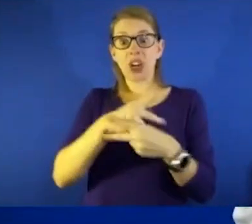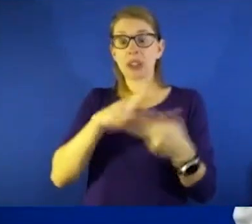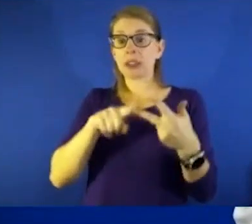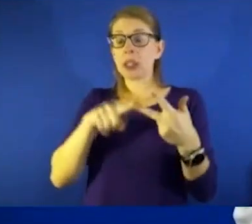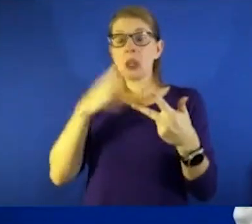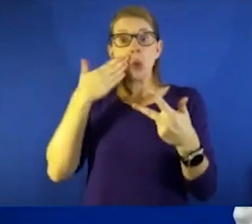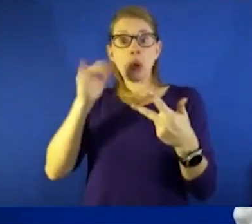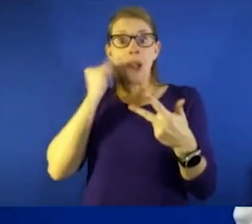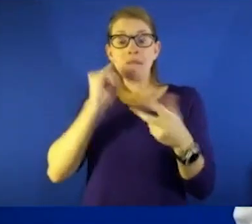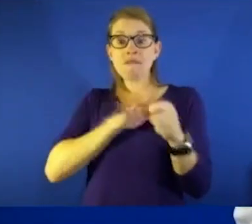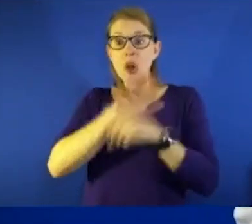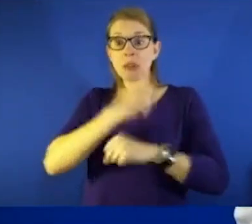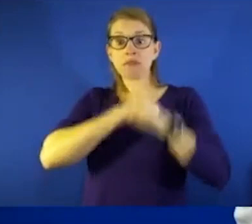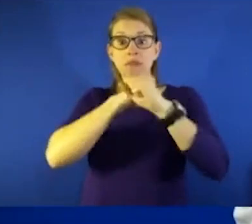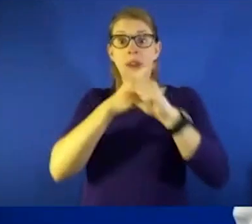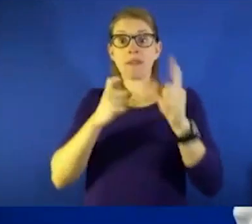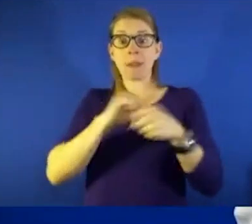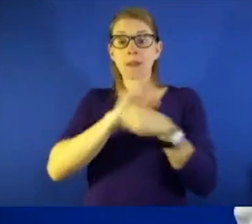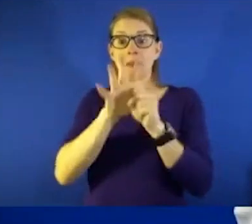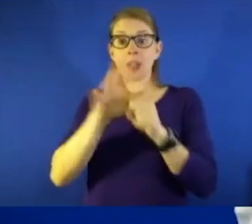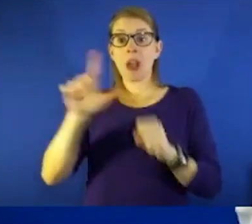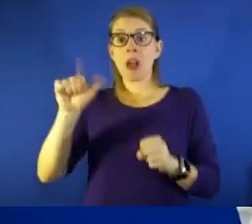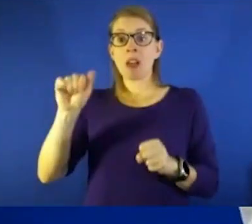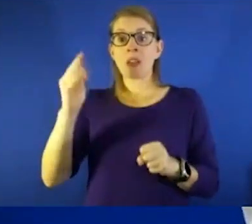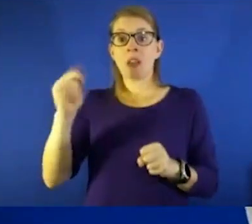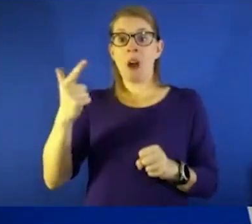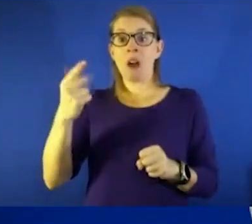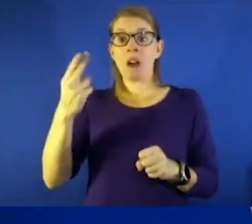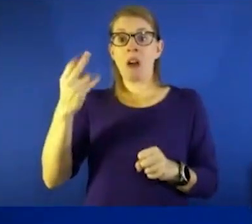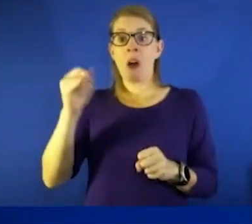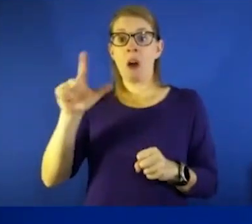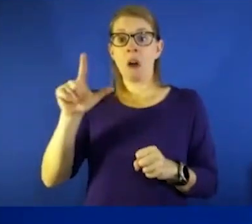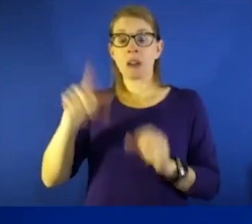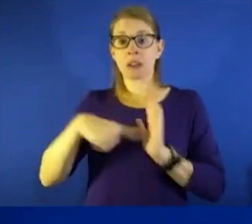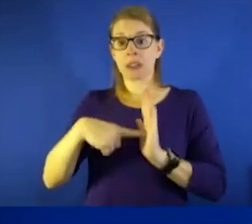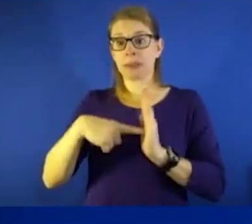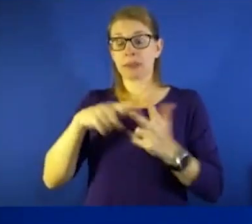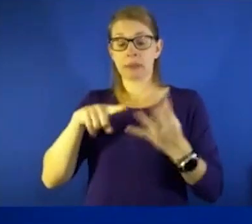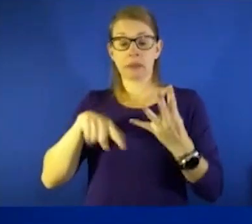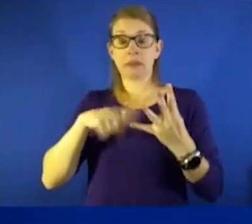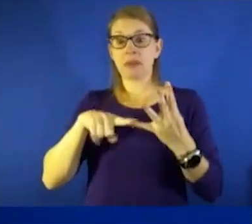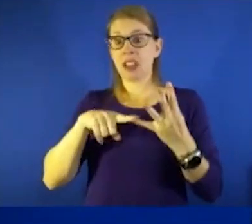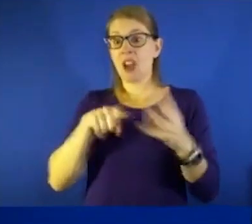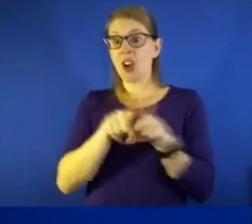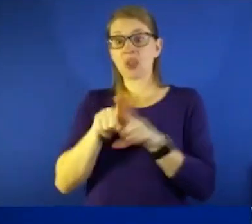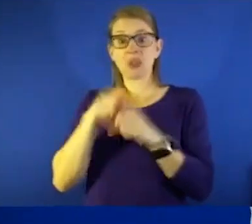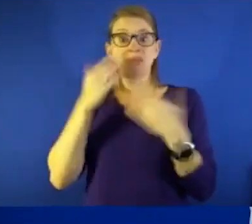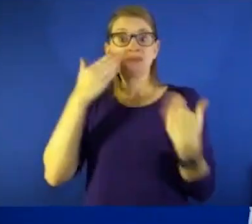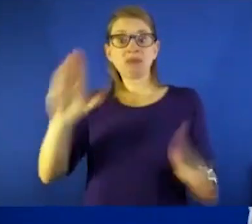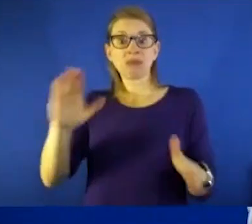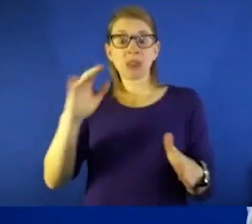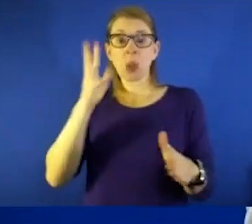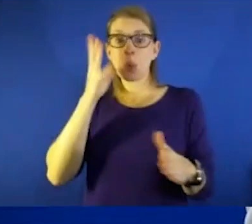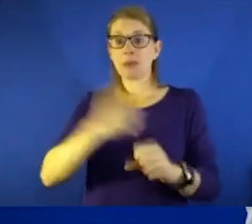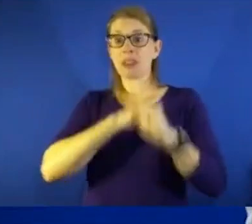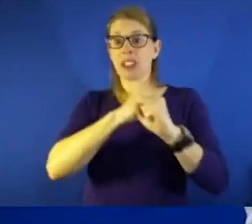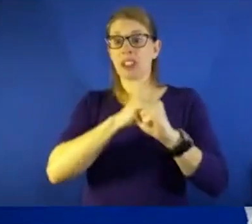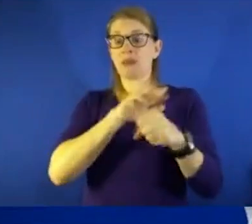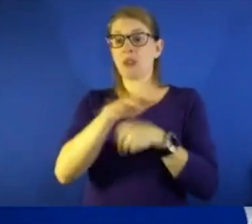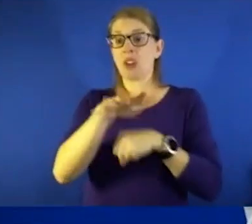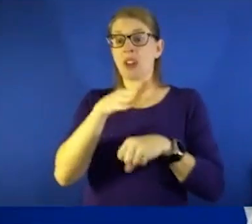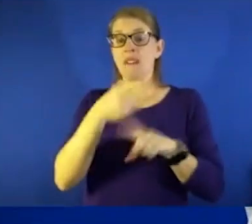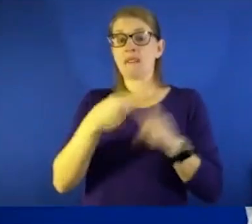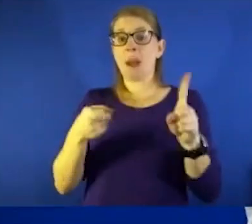you against COVID long haul syndrome. And you don't know that it's going to protect you fully against death and